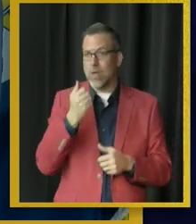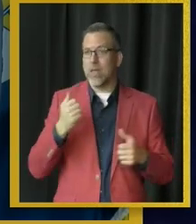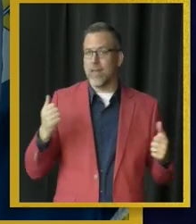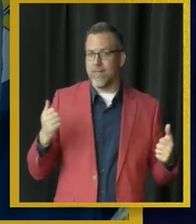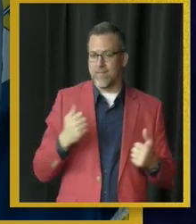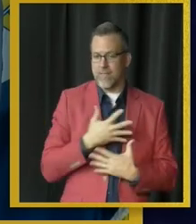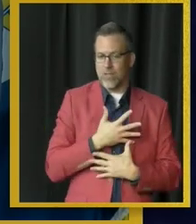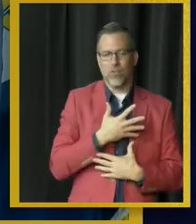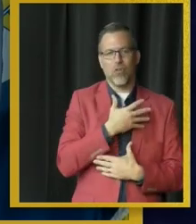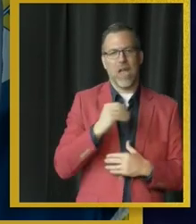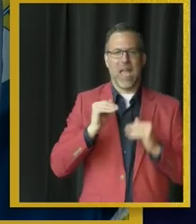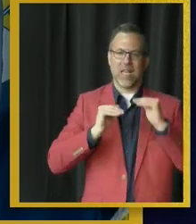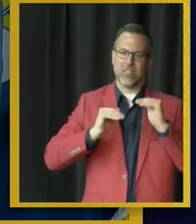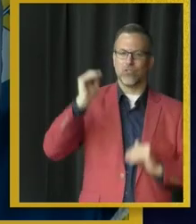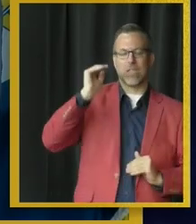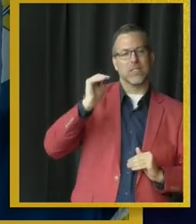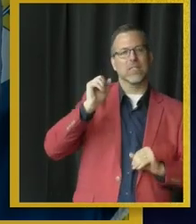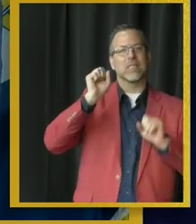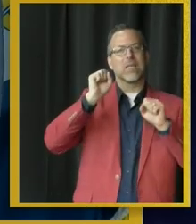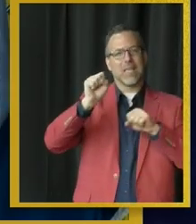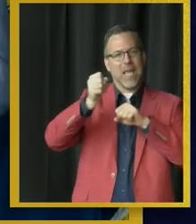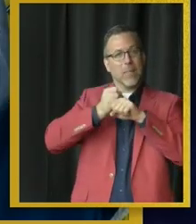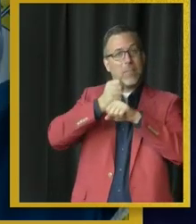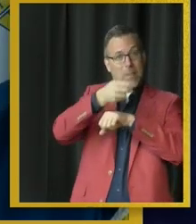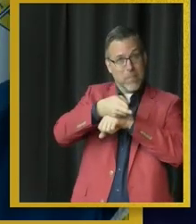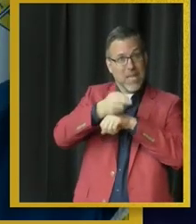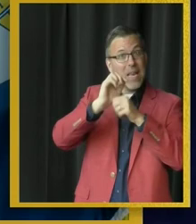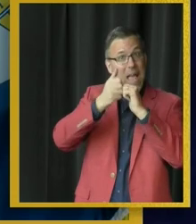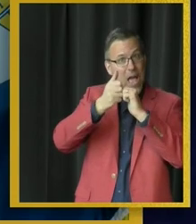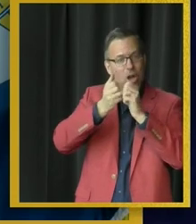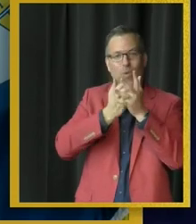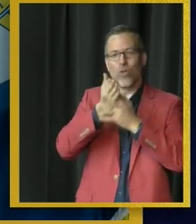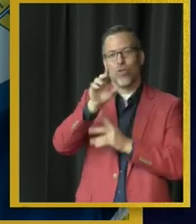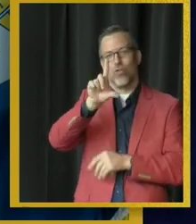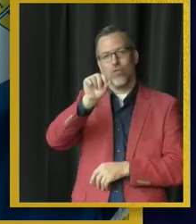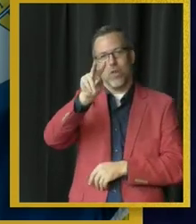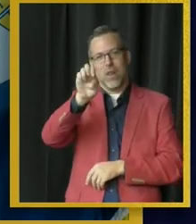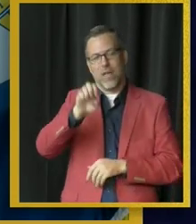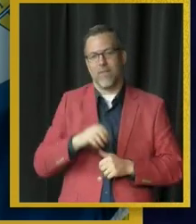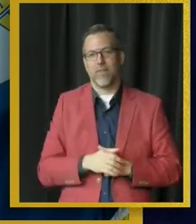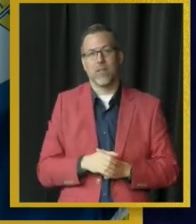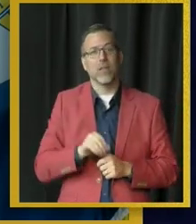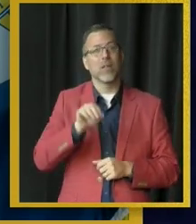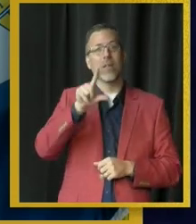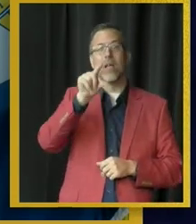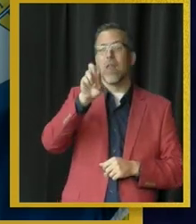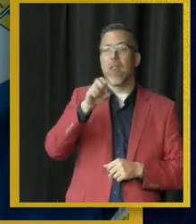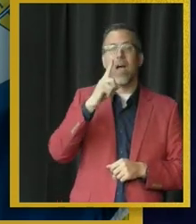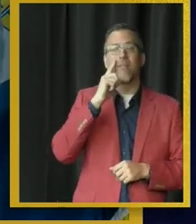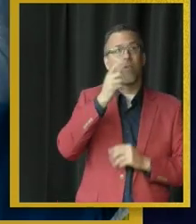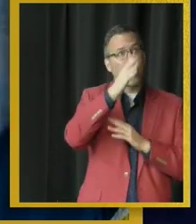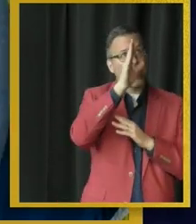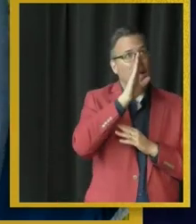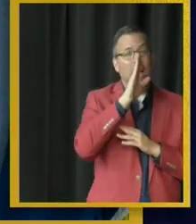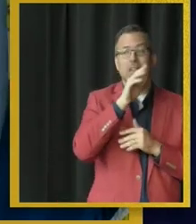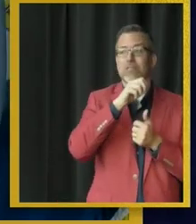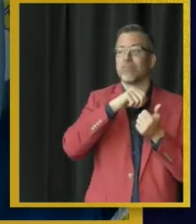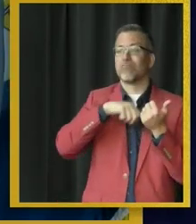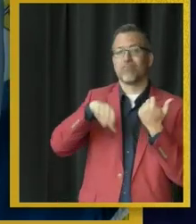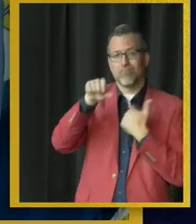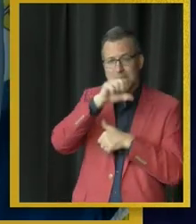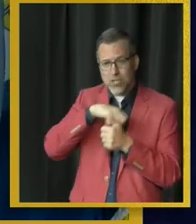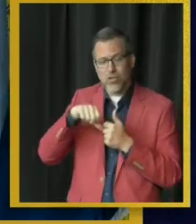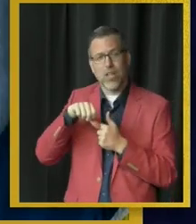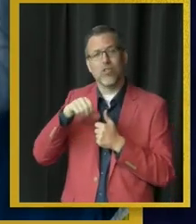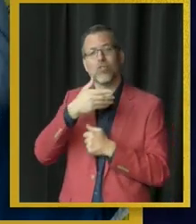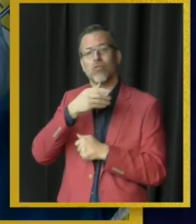and injustice are overcome by love. Love of God, love for one another, and love